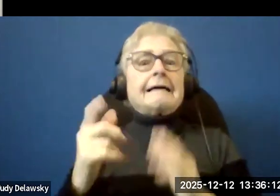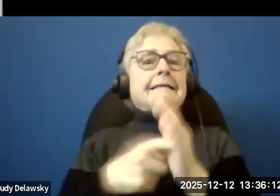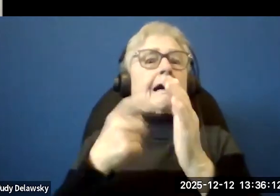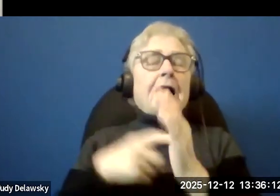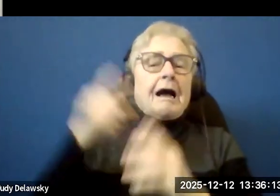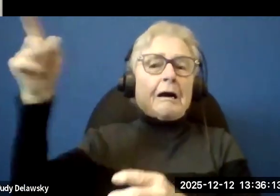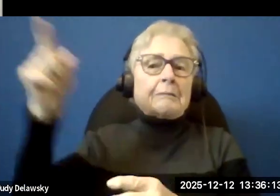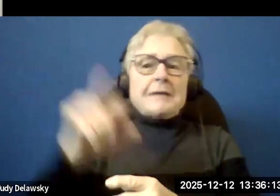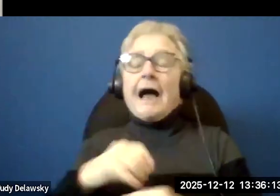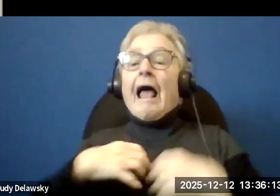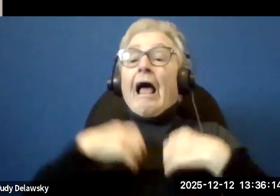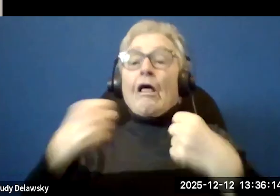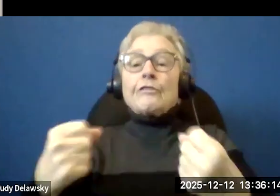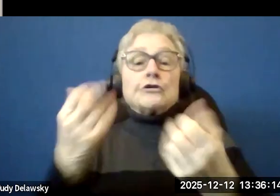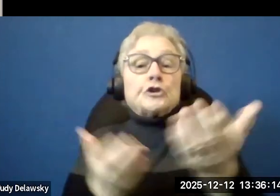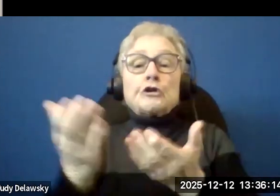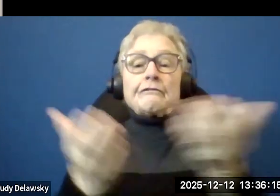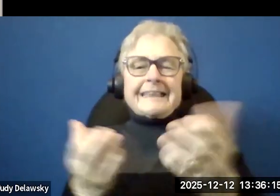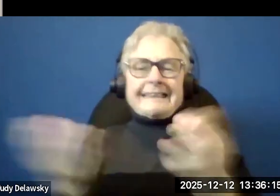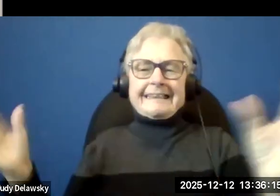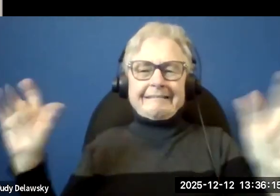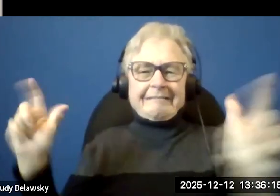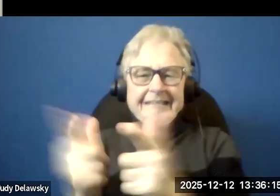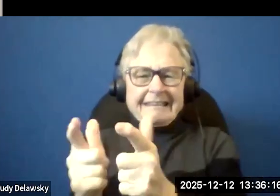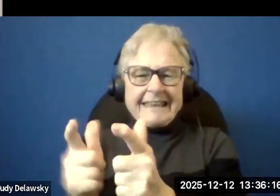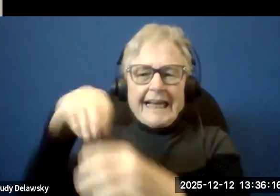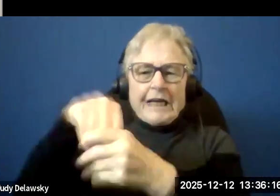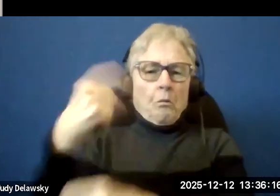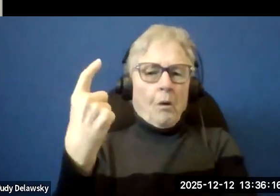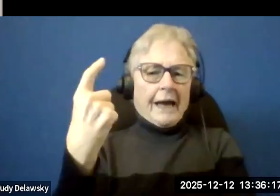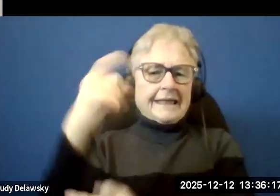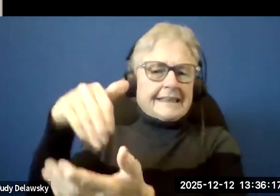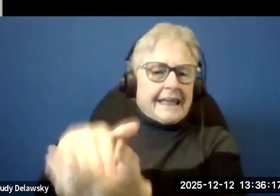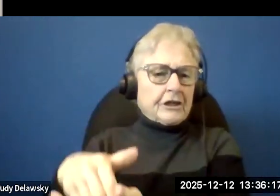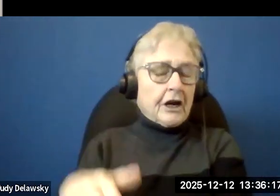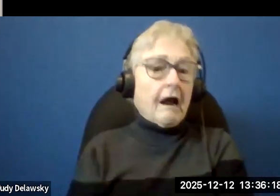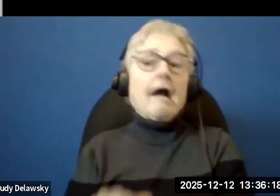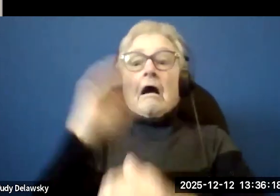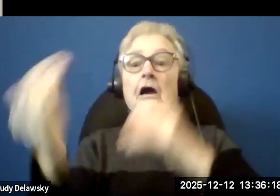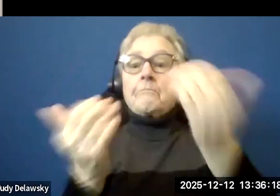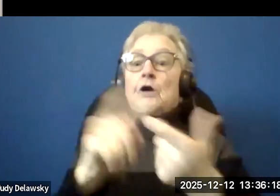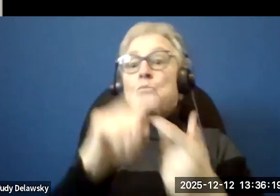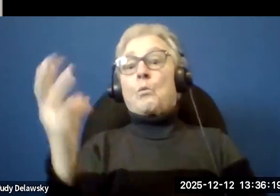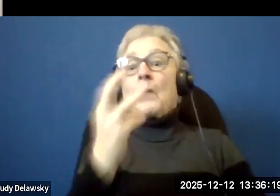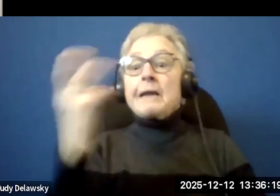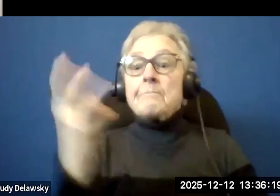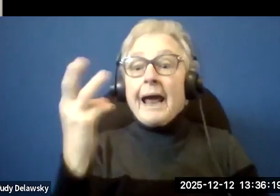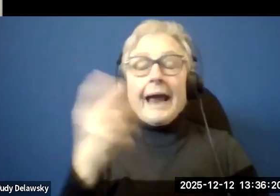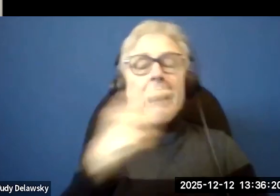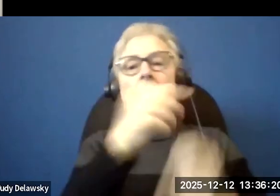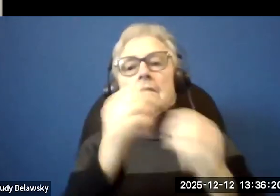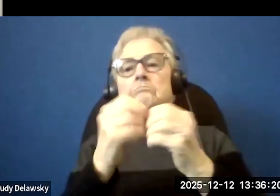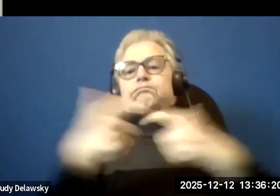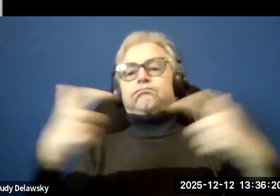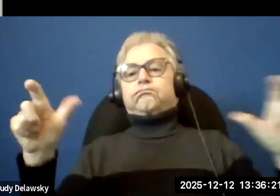in one center, and then they're coming to somewhere like the city of Winnipeg, which is much bigger. There's